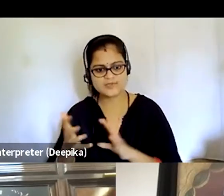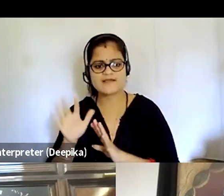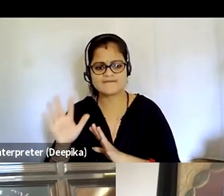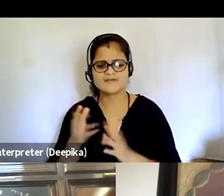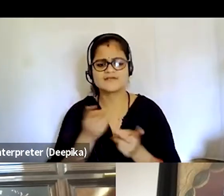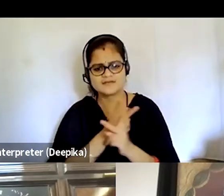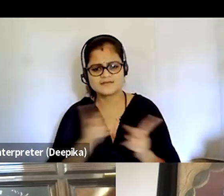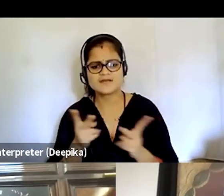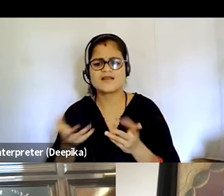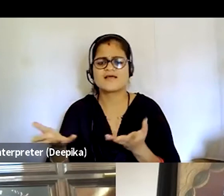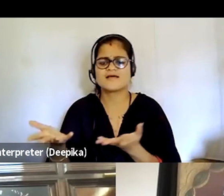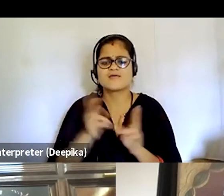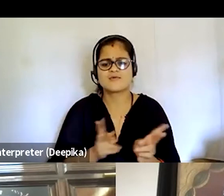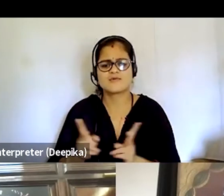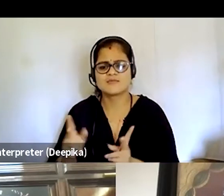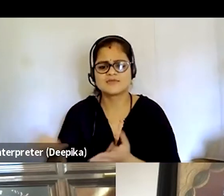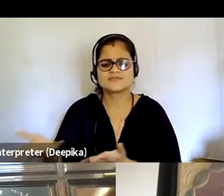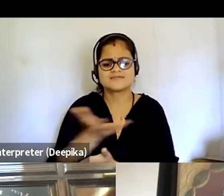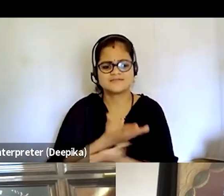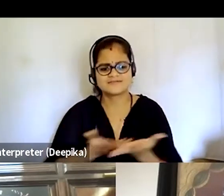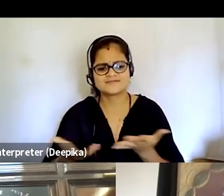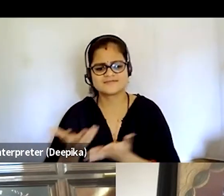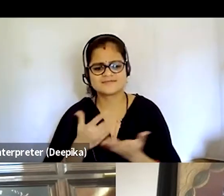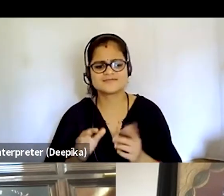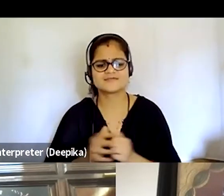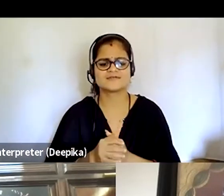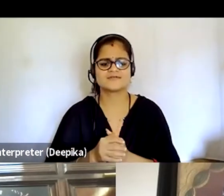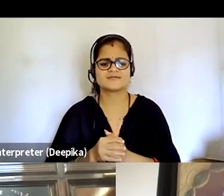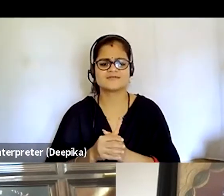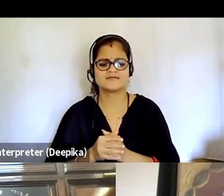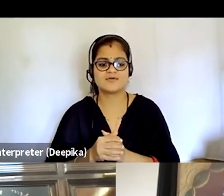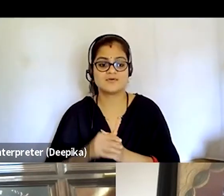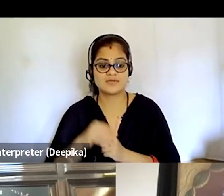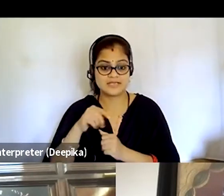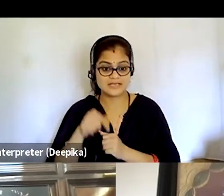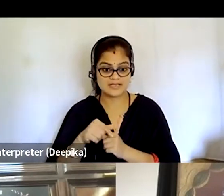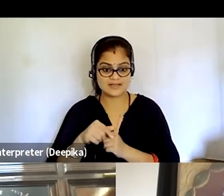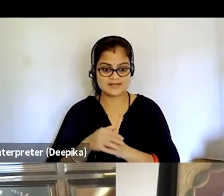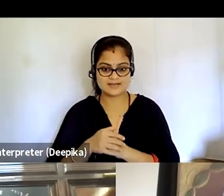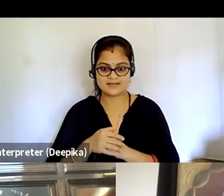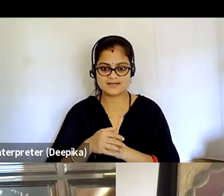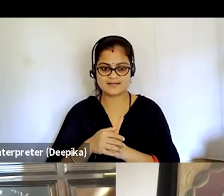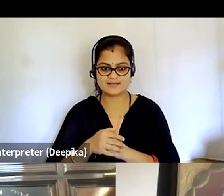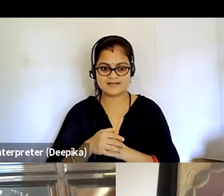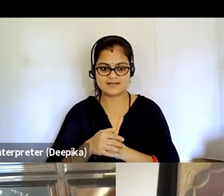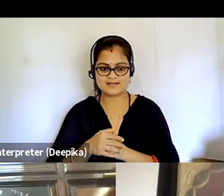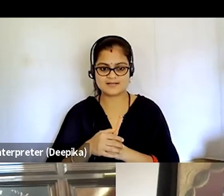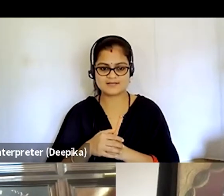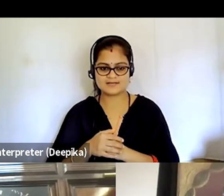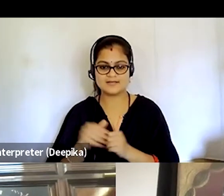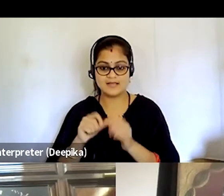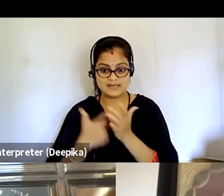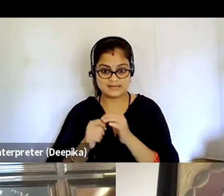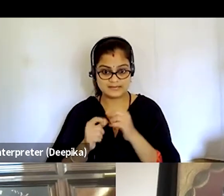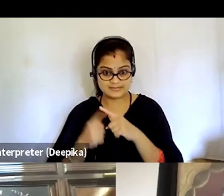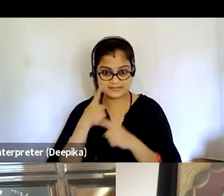all these kind of conversations. Can you do this for us in India? But one thing, like even what Aarti